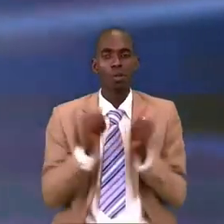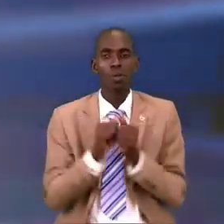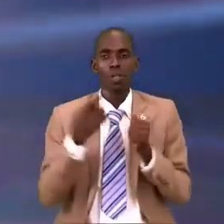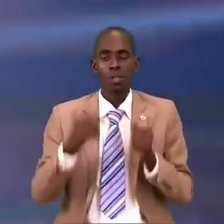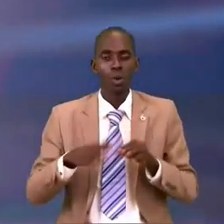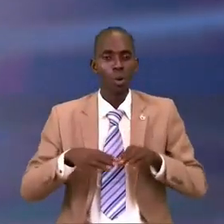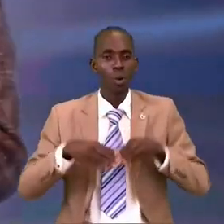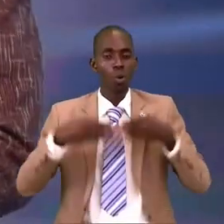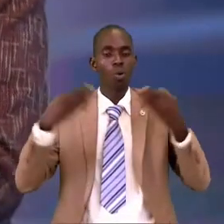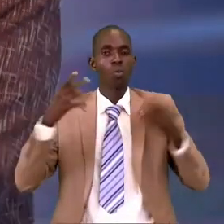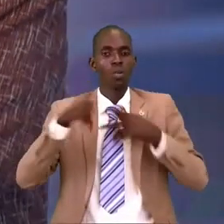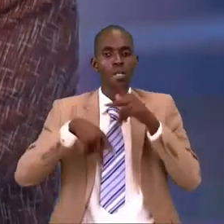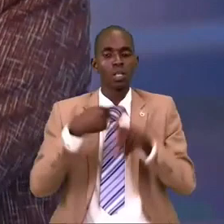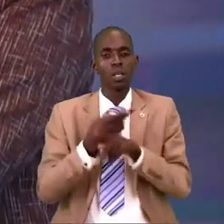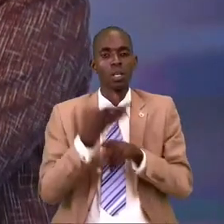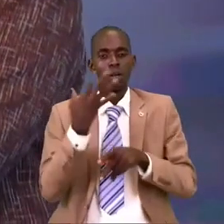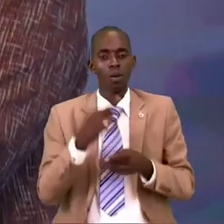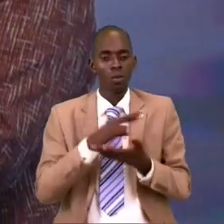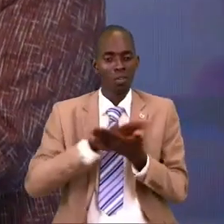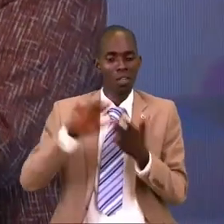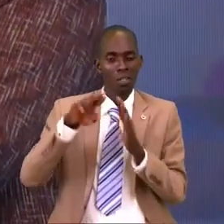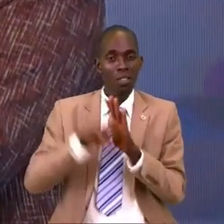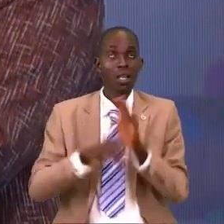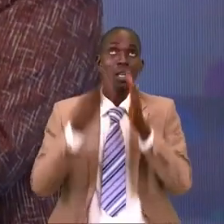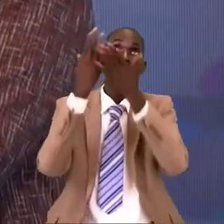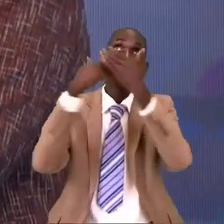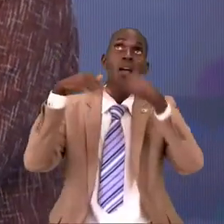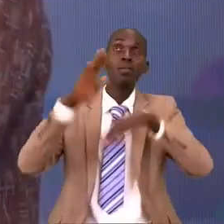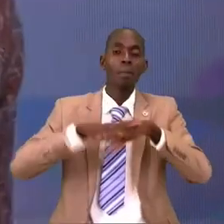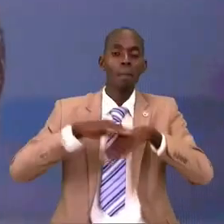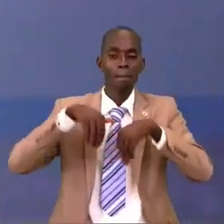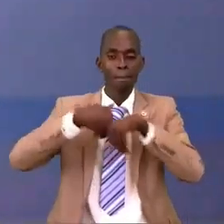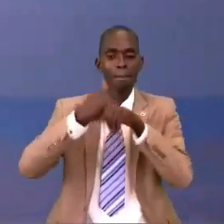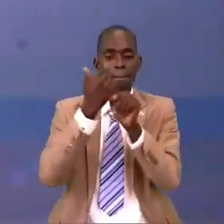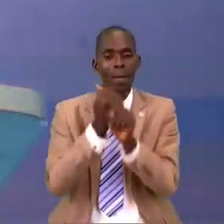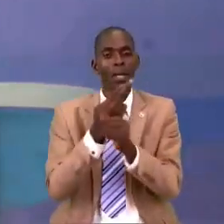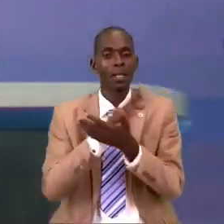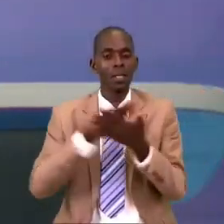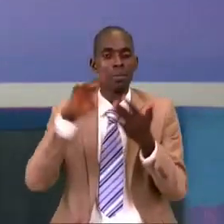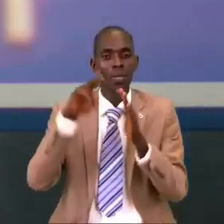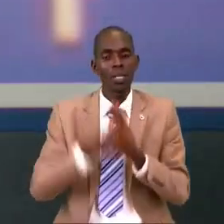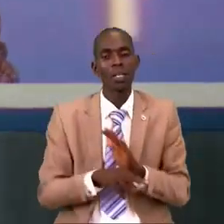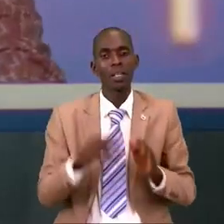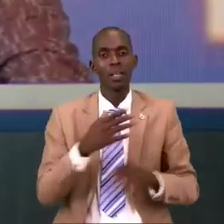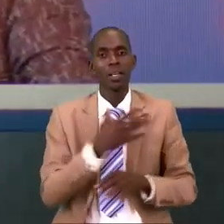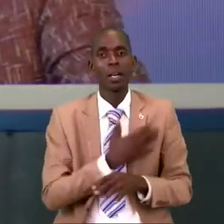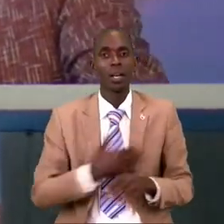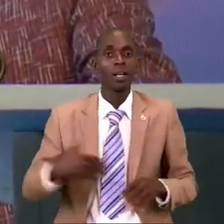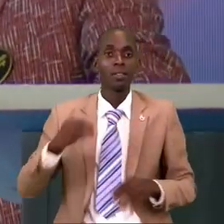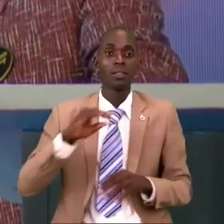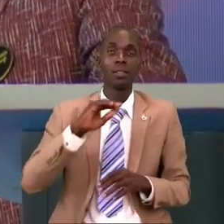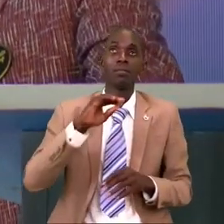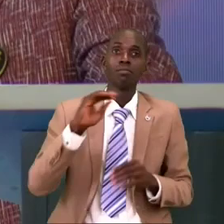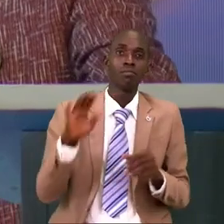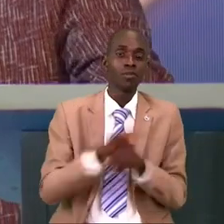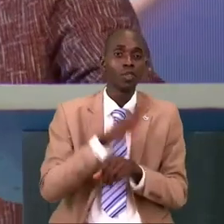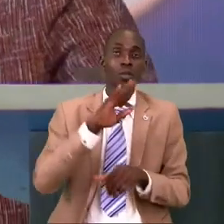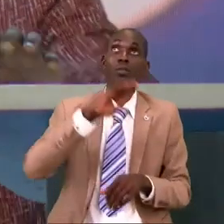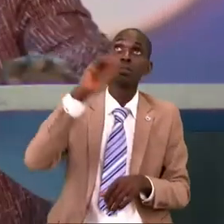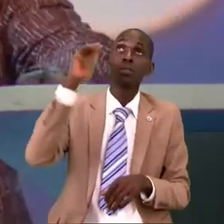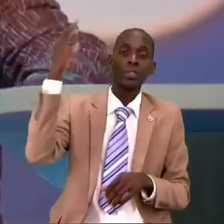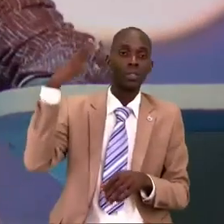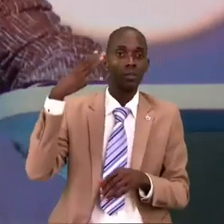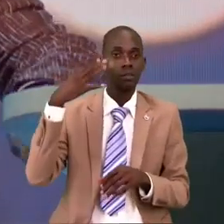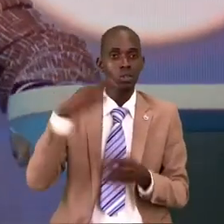gracious righteousness, the grace and the righteousness that comes from Christ himself,